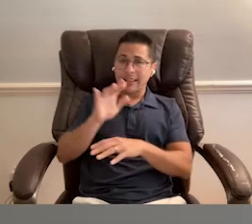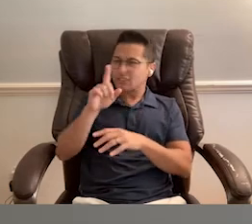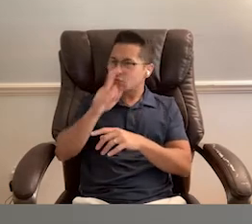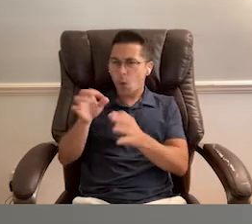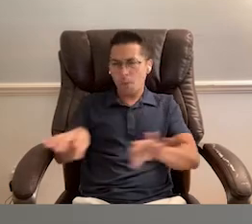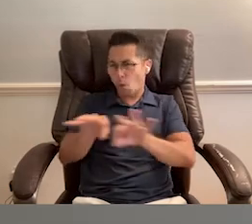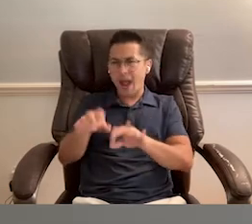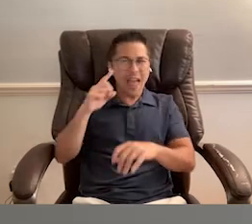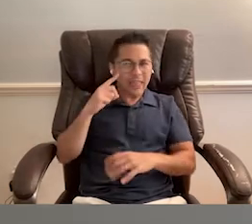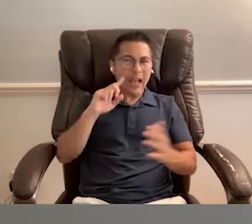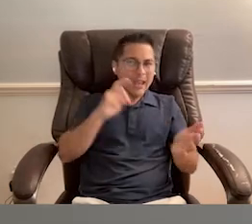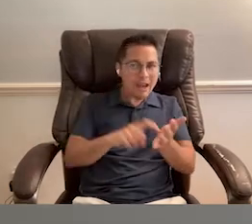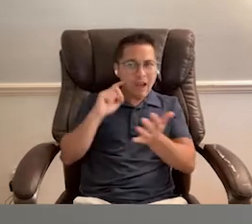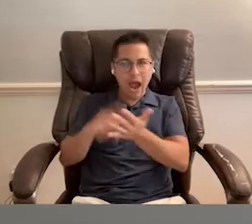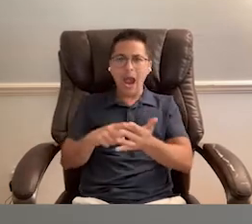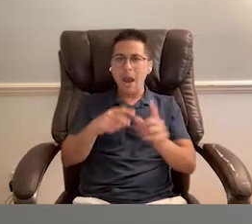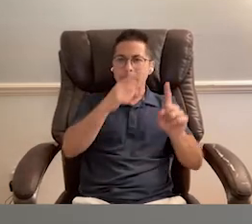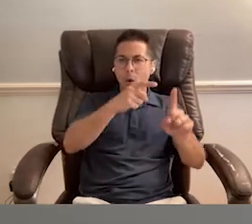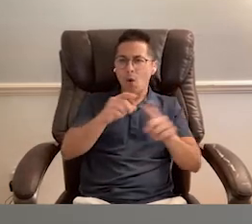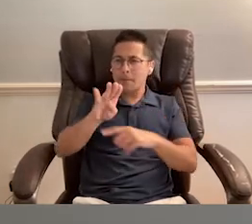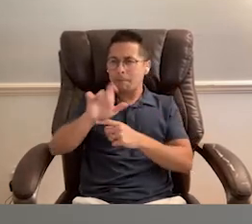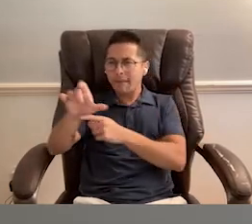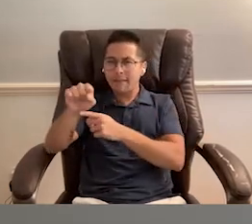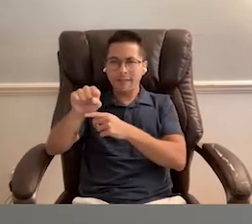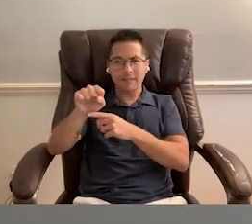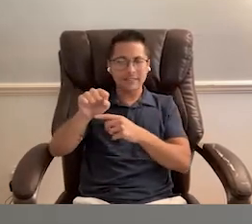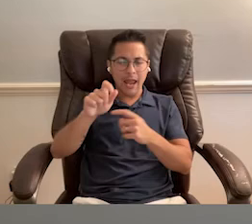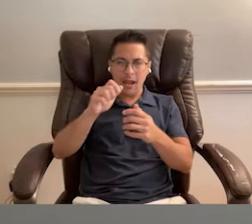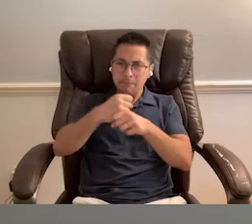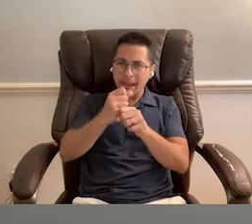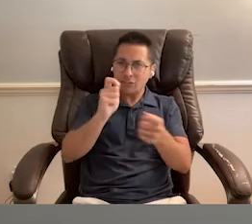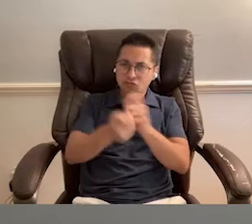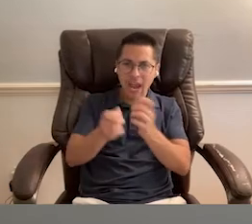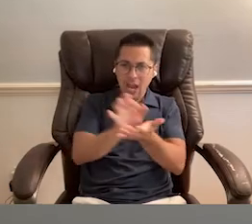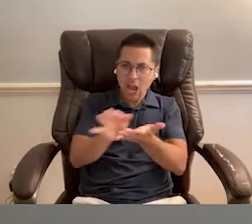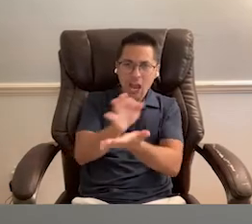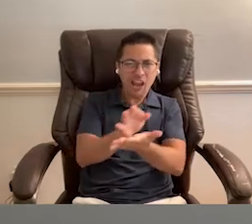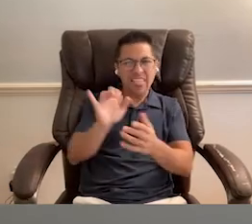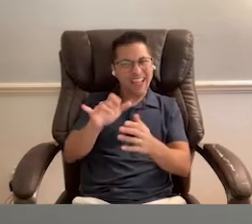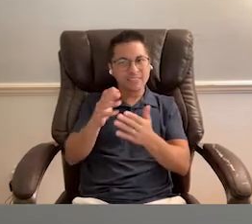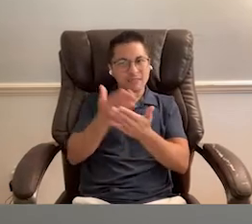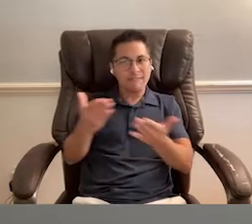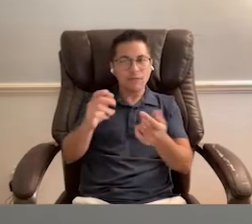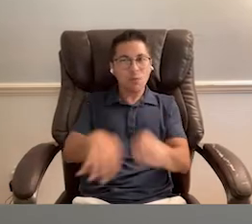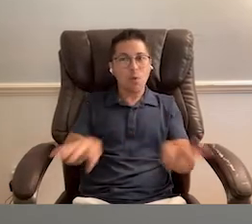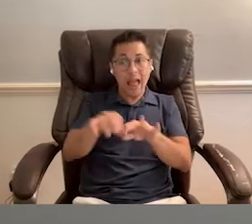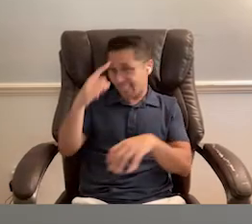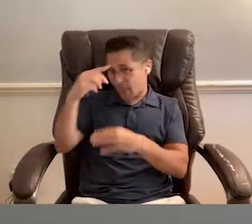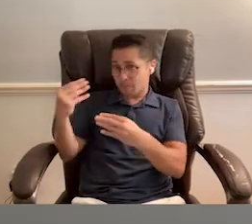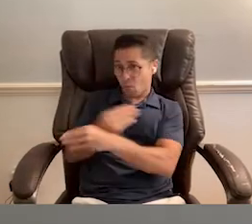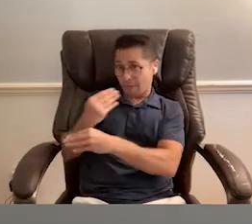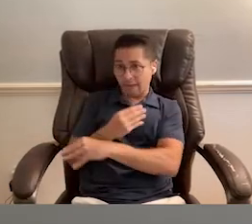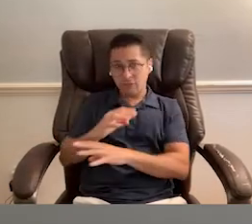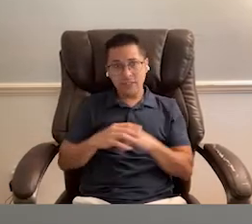important. I think identifying coins and bills and making change and also all that stuff is so important. I think multiplication and His